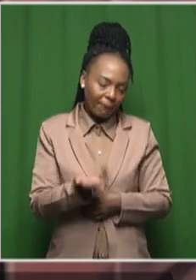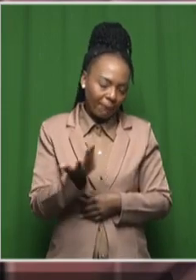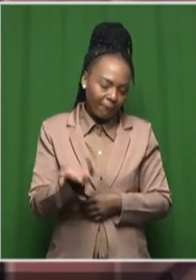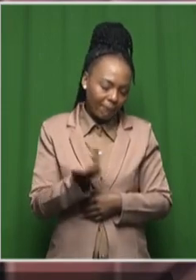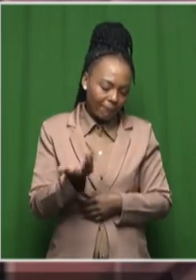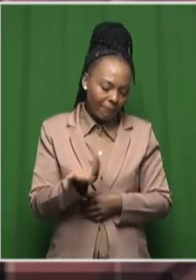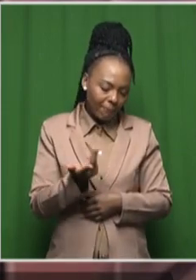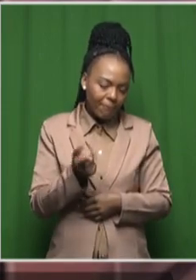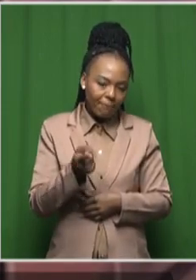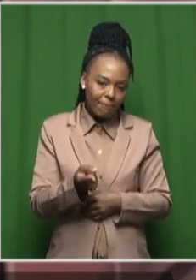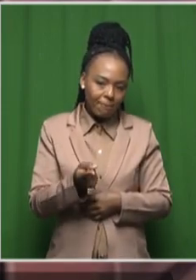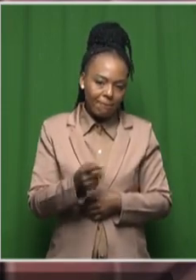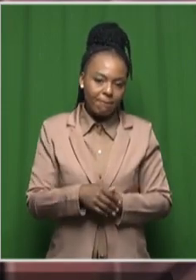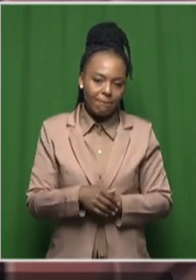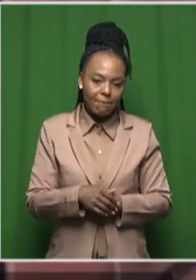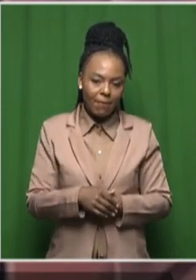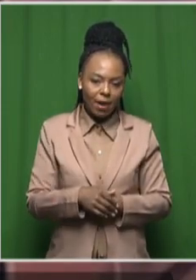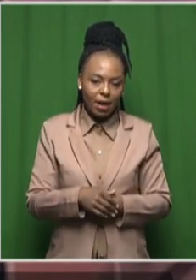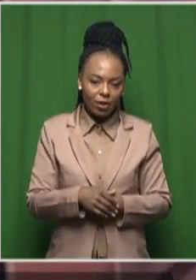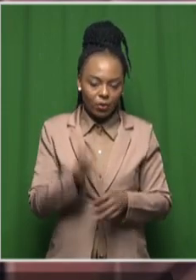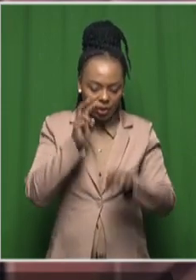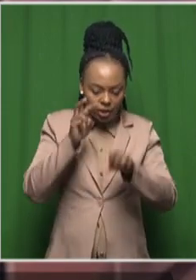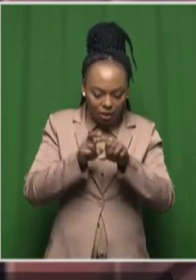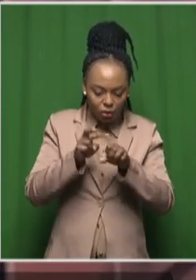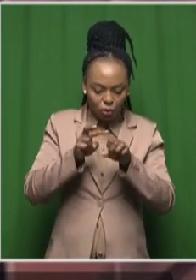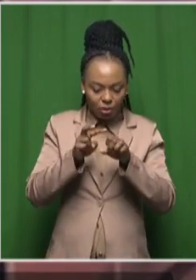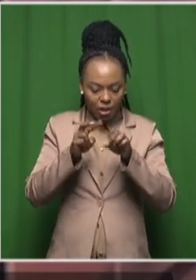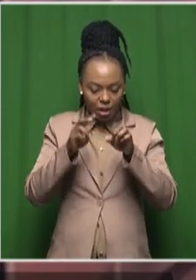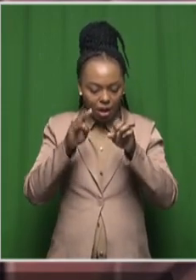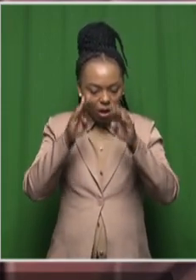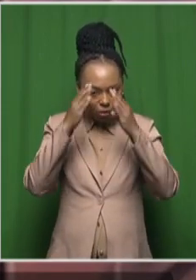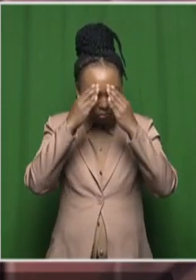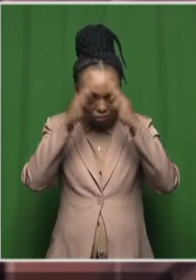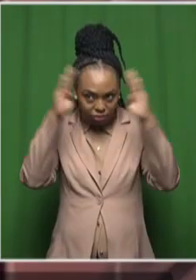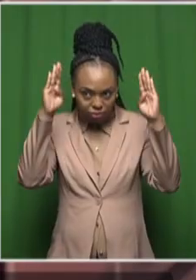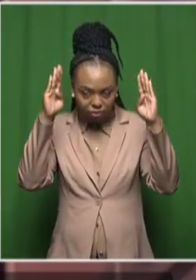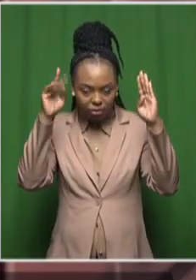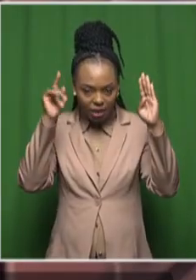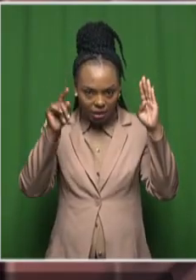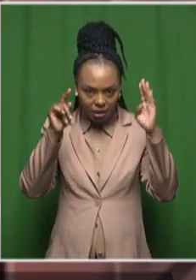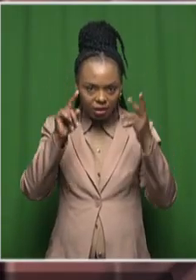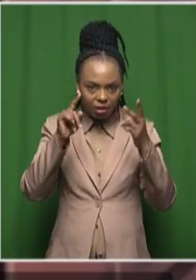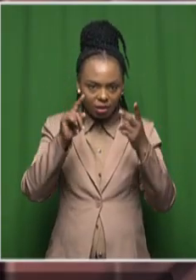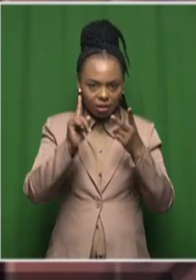almost intuitive way of working with it. There are certain things that,